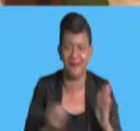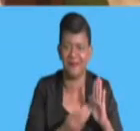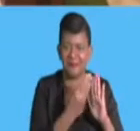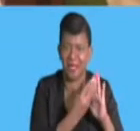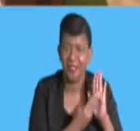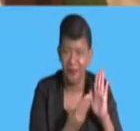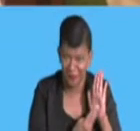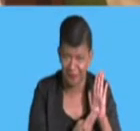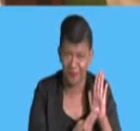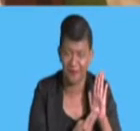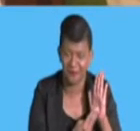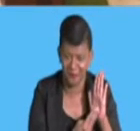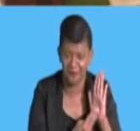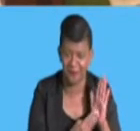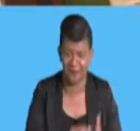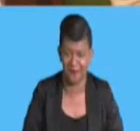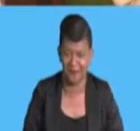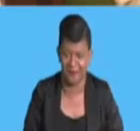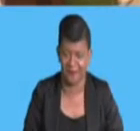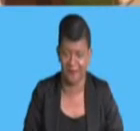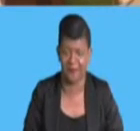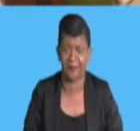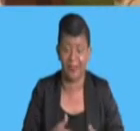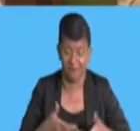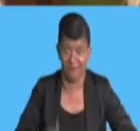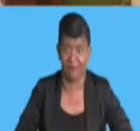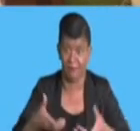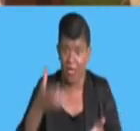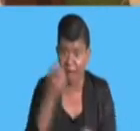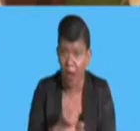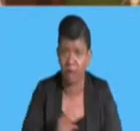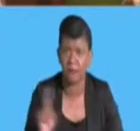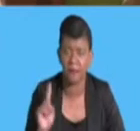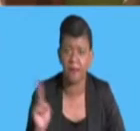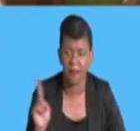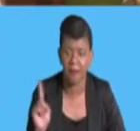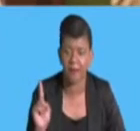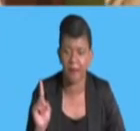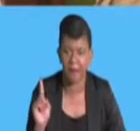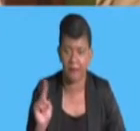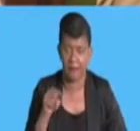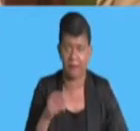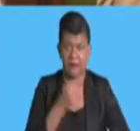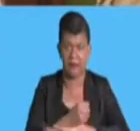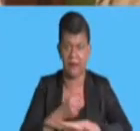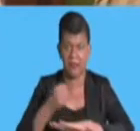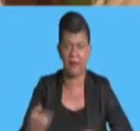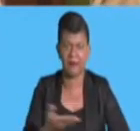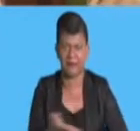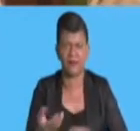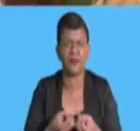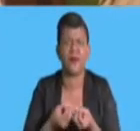by the Honourable Minister of Economy confirms this government is losing ground on the necessary ideas that can bring forth real